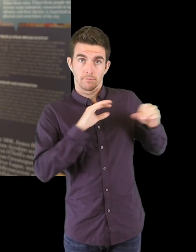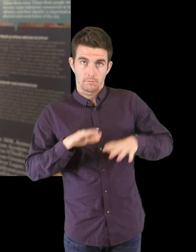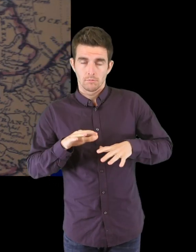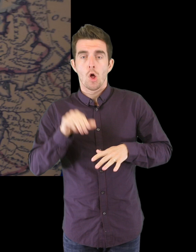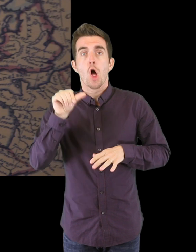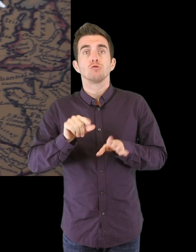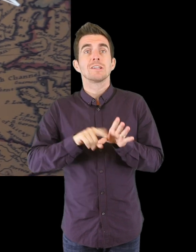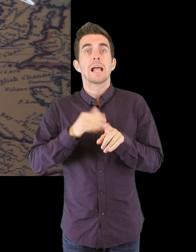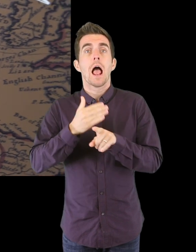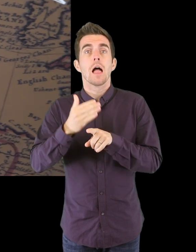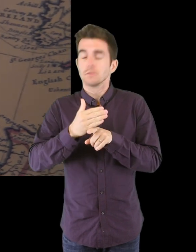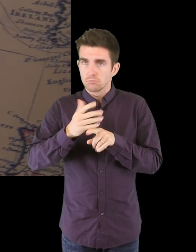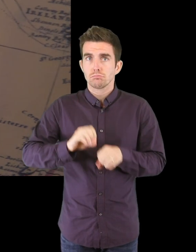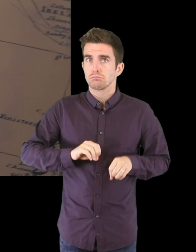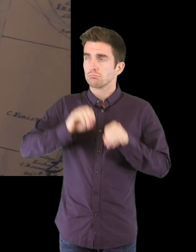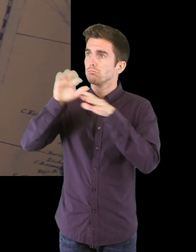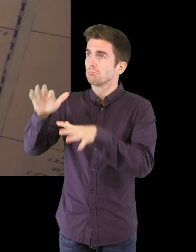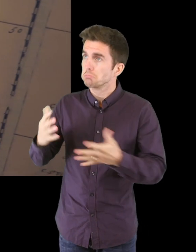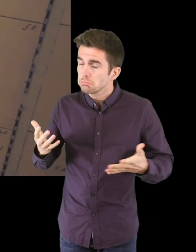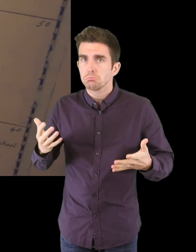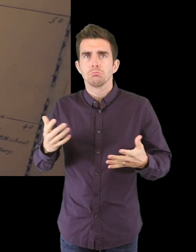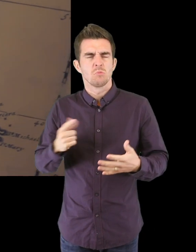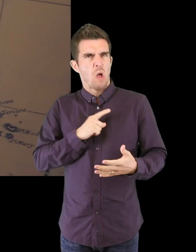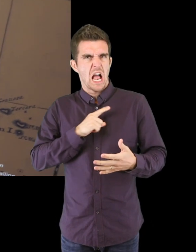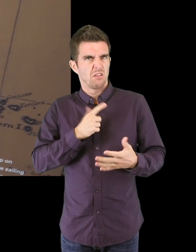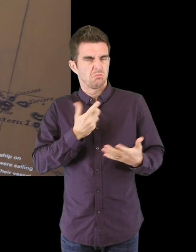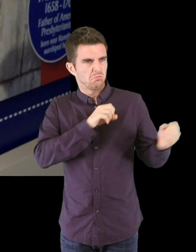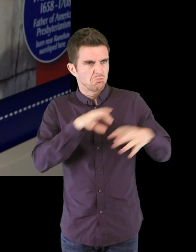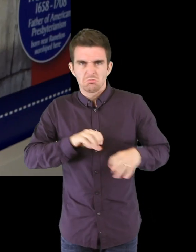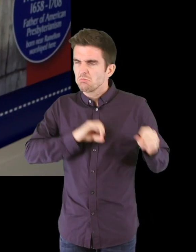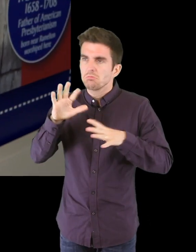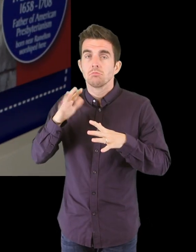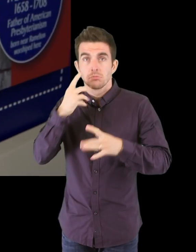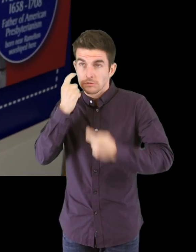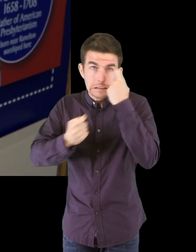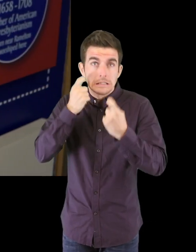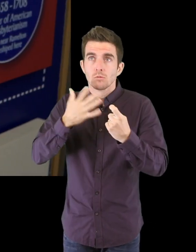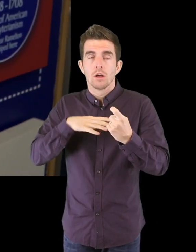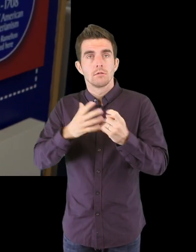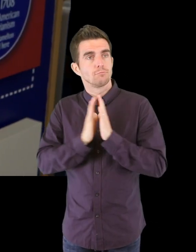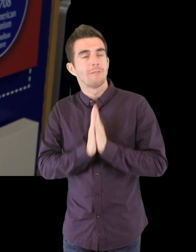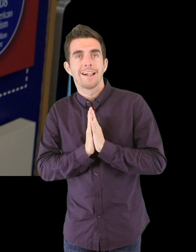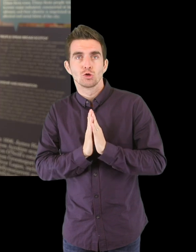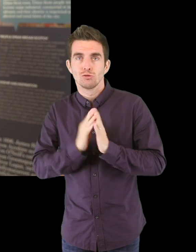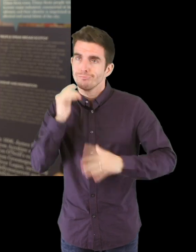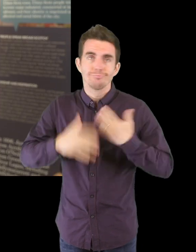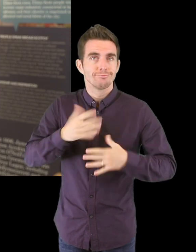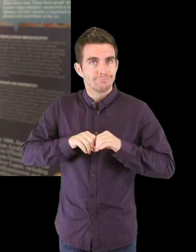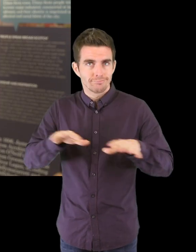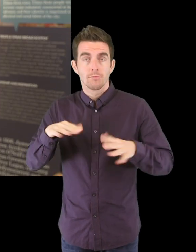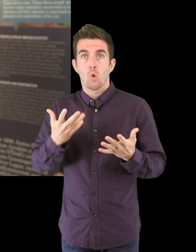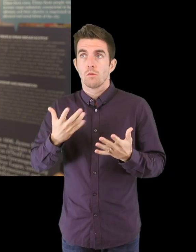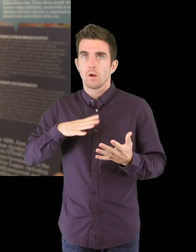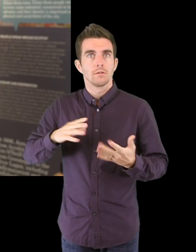travels again a century later. A range of factors, including the search for religious liberty or the desire to make their